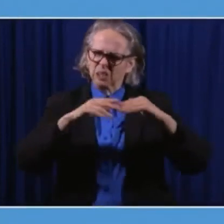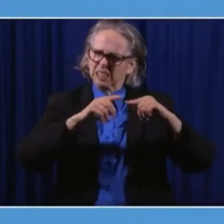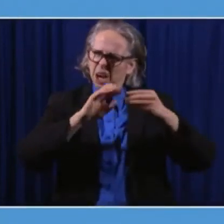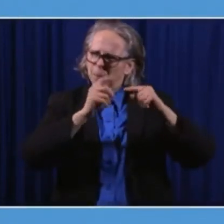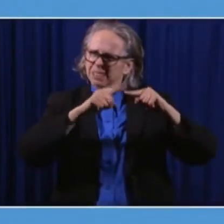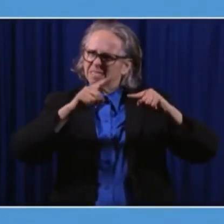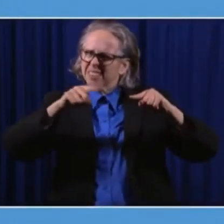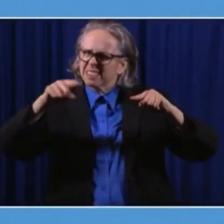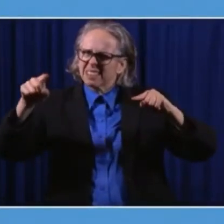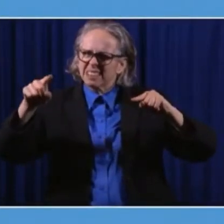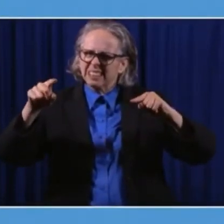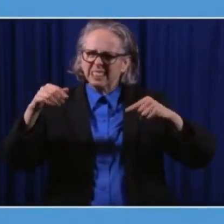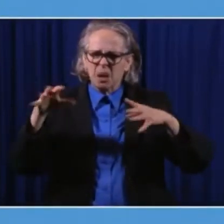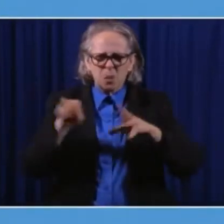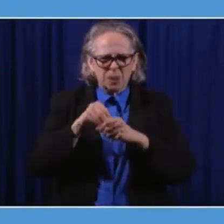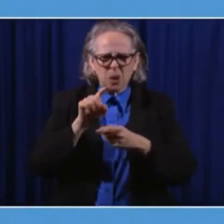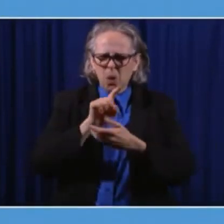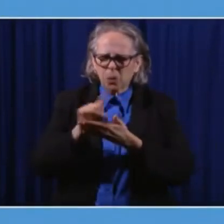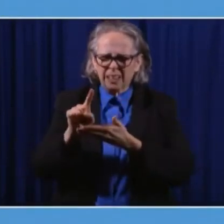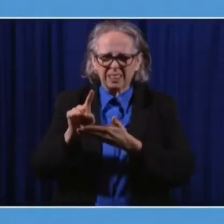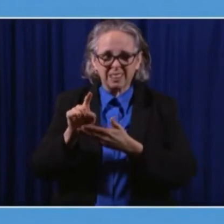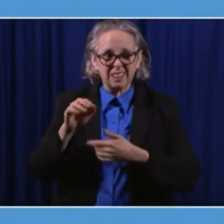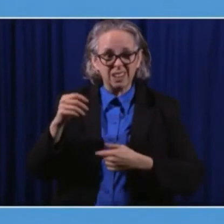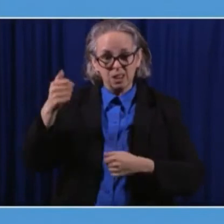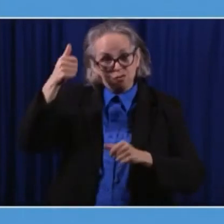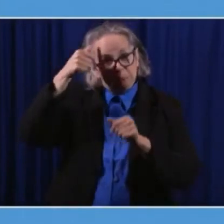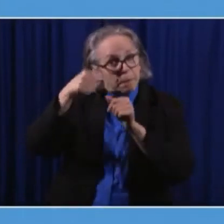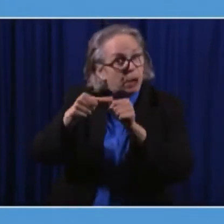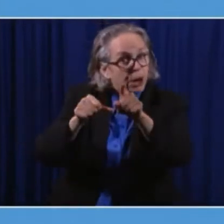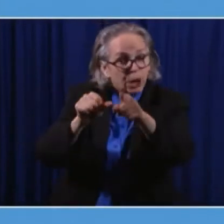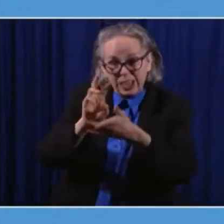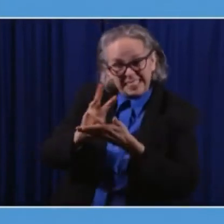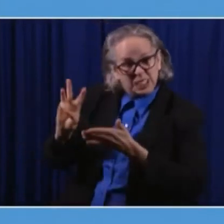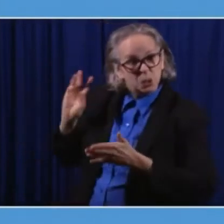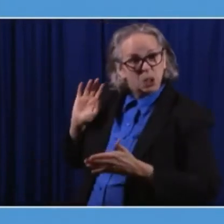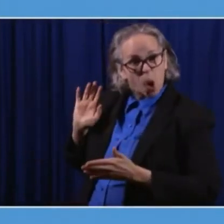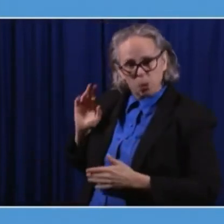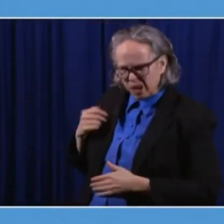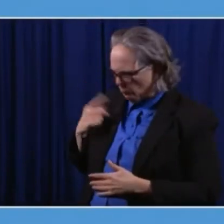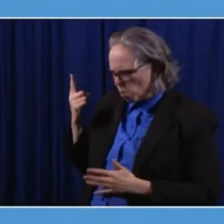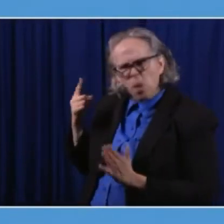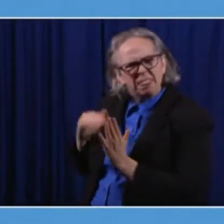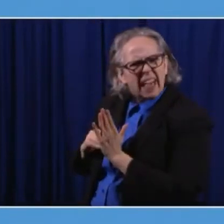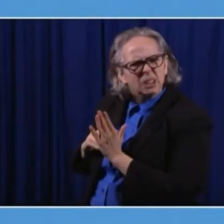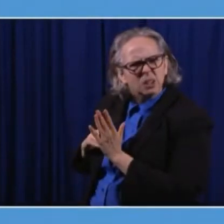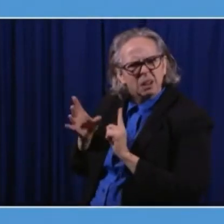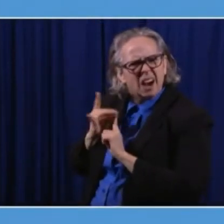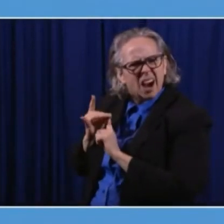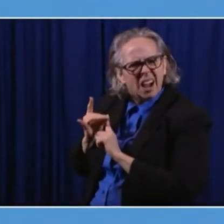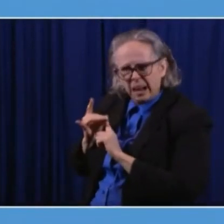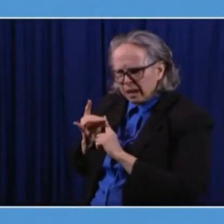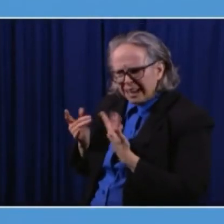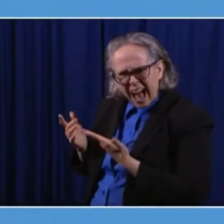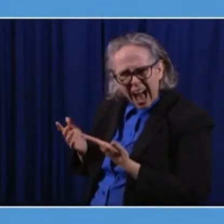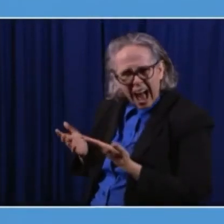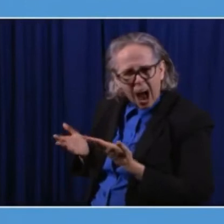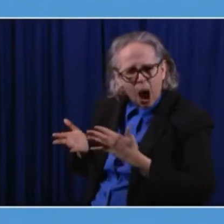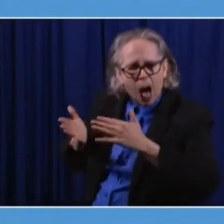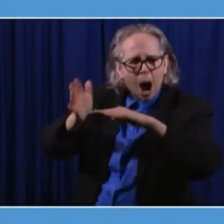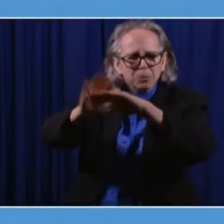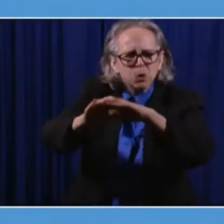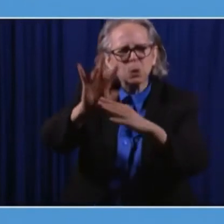6 weeks ago, we were at about 1,000, so it's gone up dramatically. Number of deaths, sadly, at